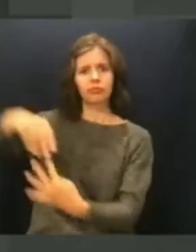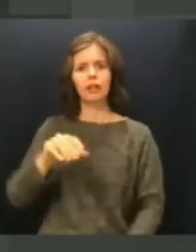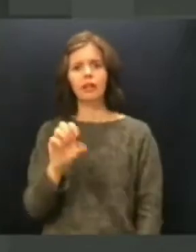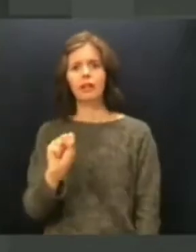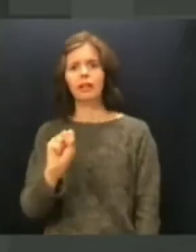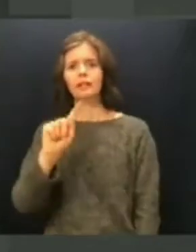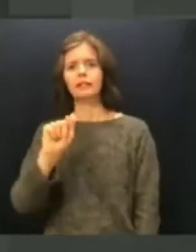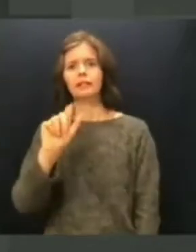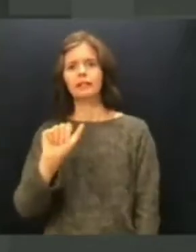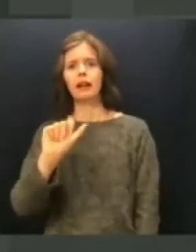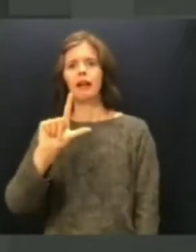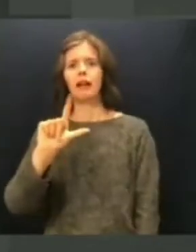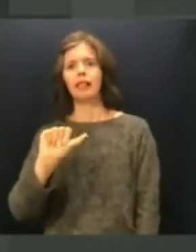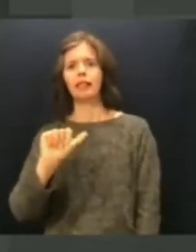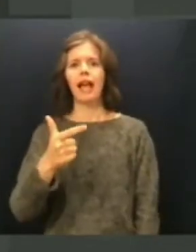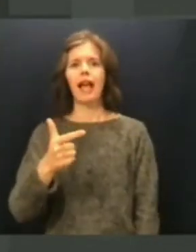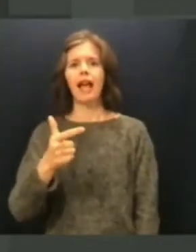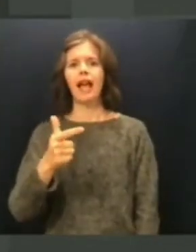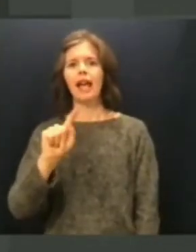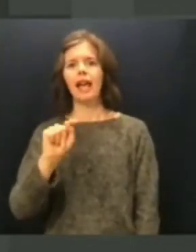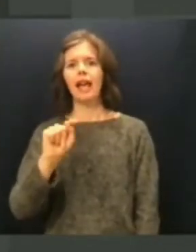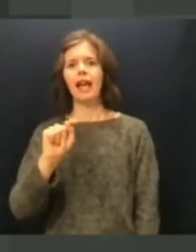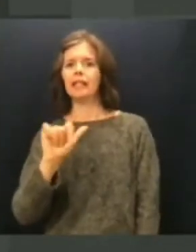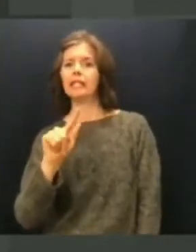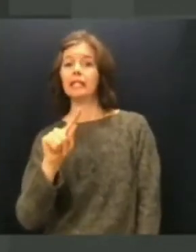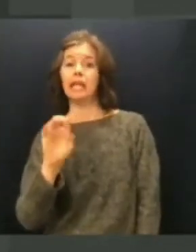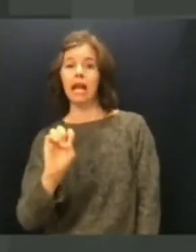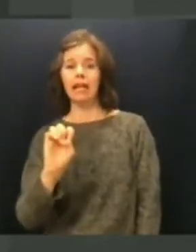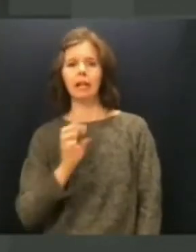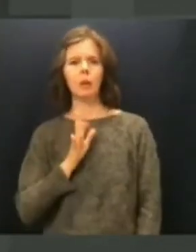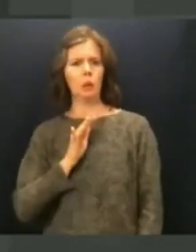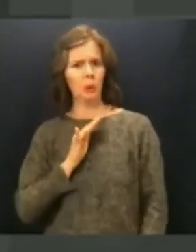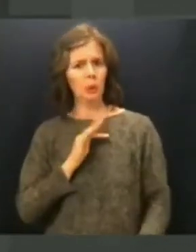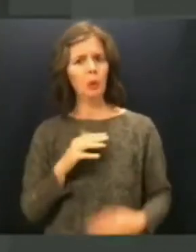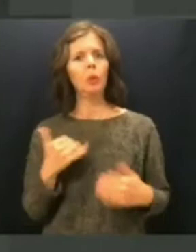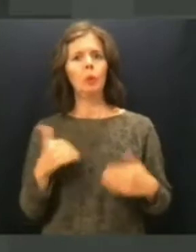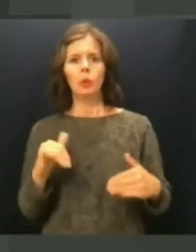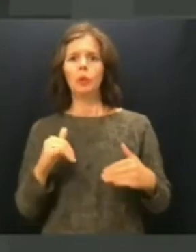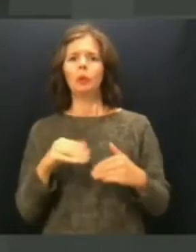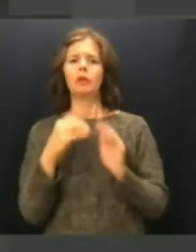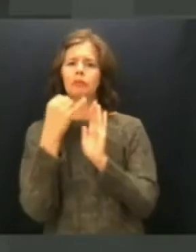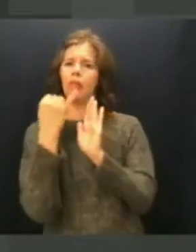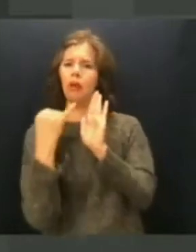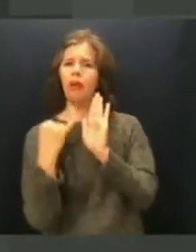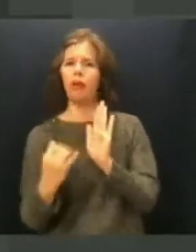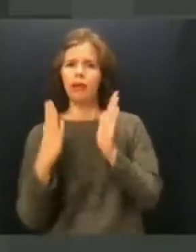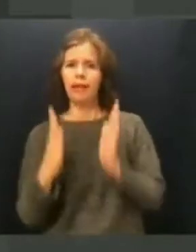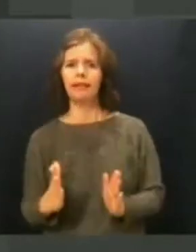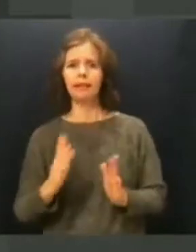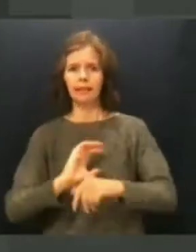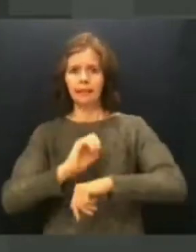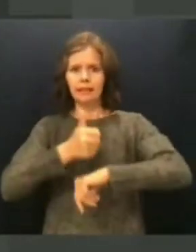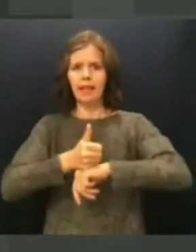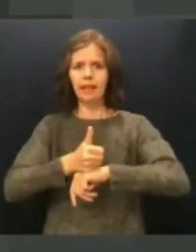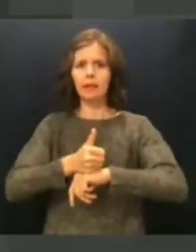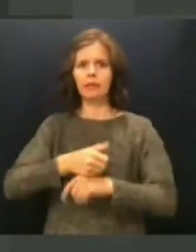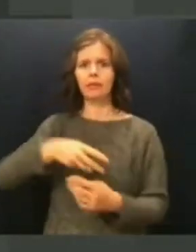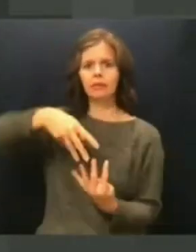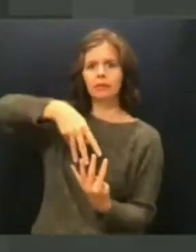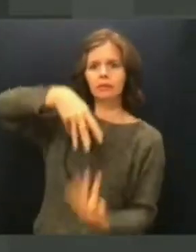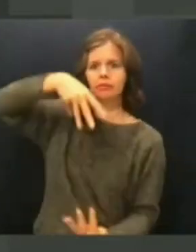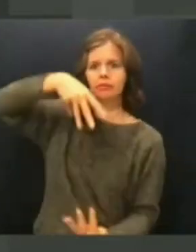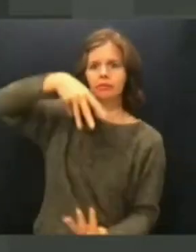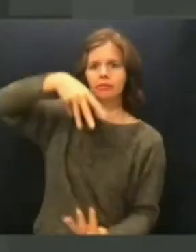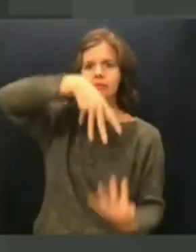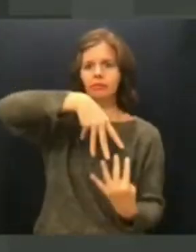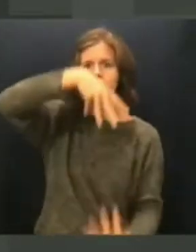accustomed to, but I think the way that the artist put it into Minecraft works quite well. And of course there's some mechanics surrounding this, so you can see that